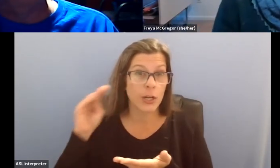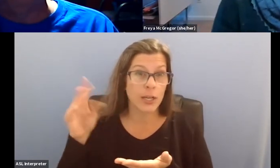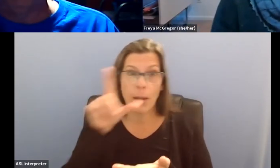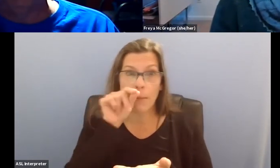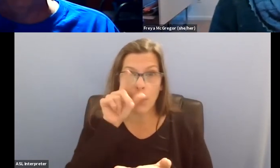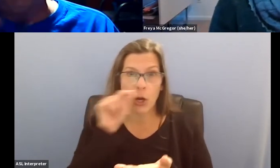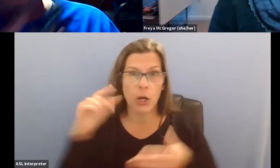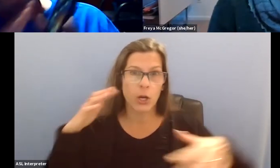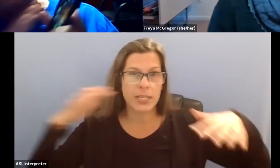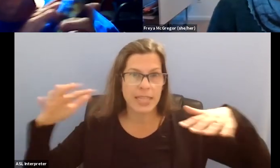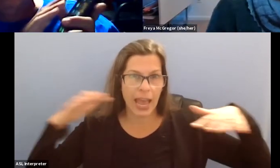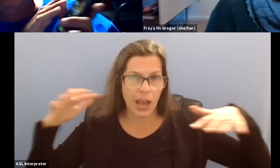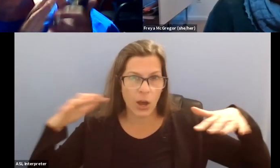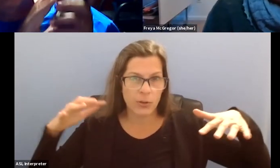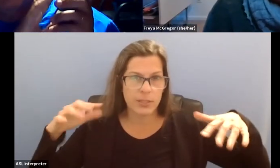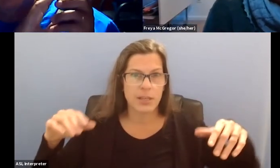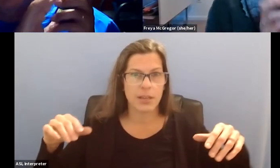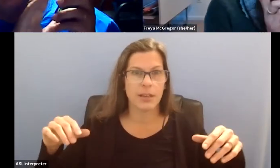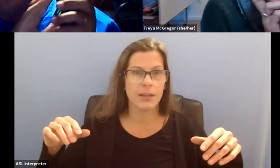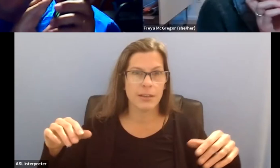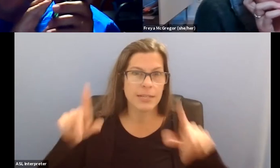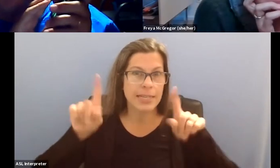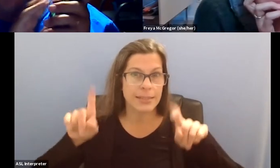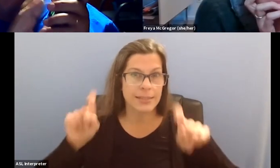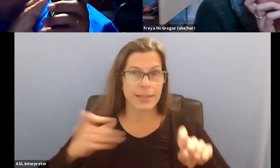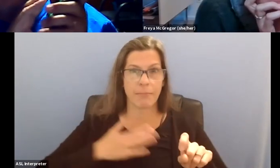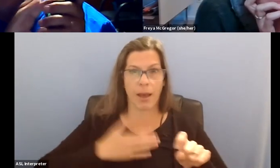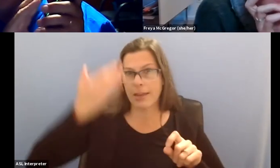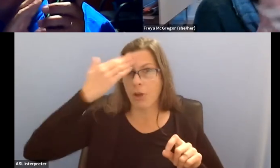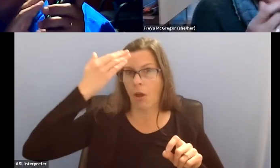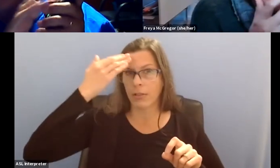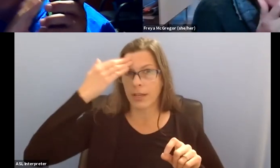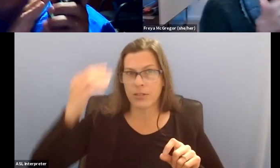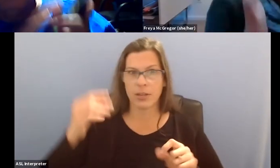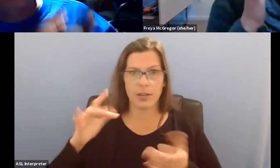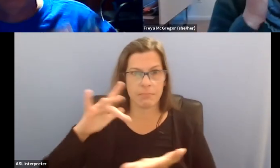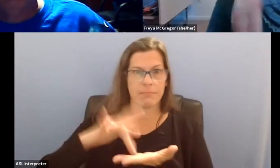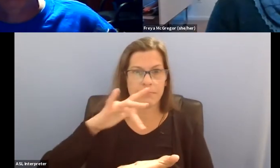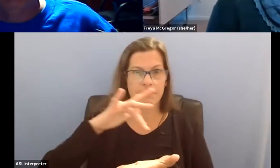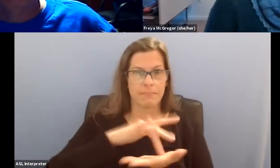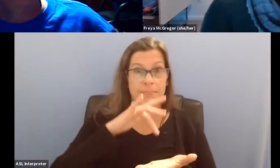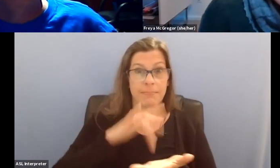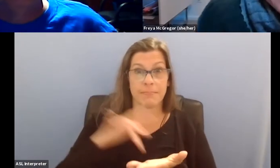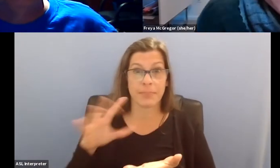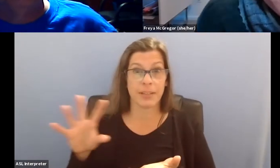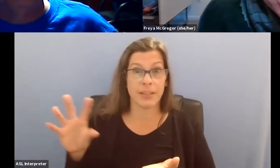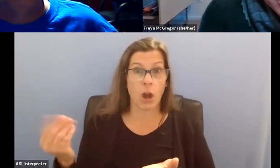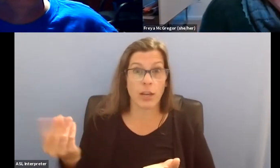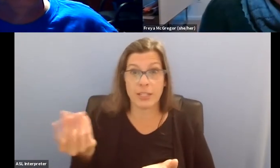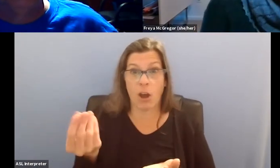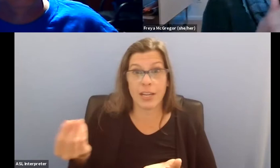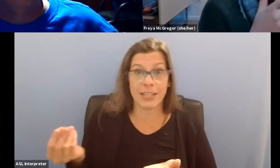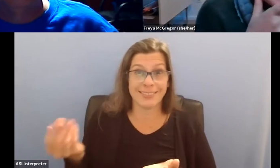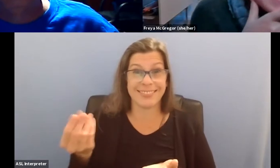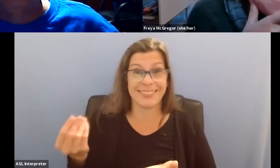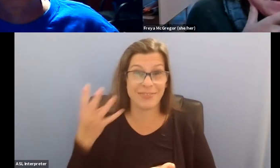Merlin bird ID and a couple of the other ones. Um, no worries. Sorry. Thank you. That was really